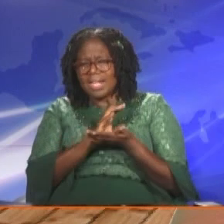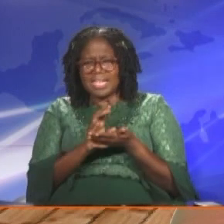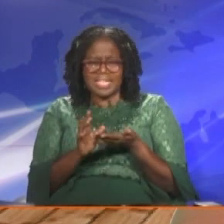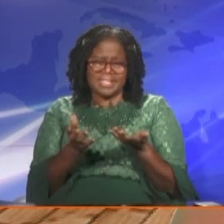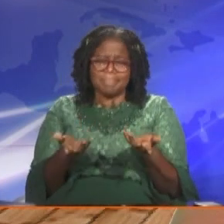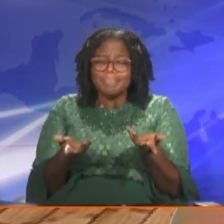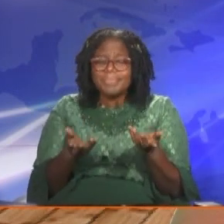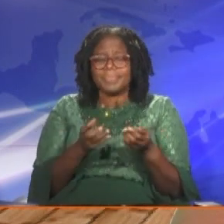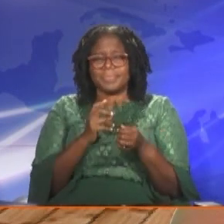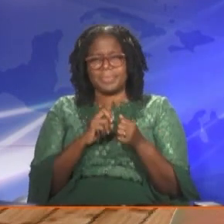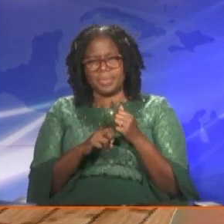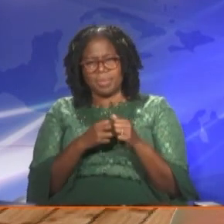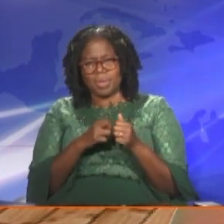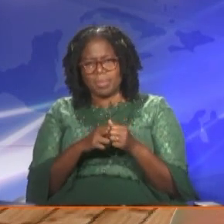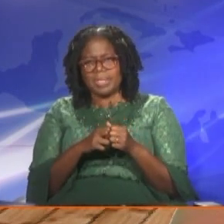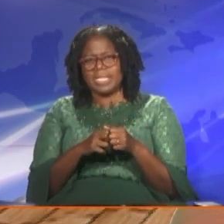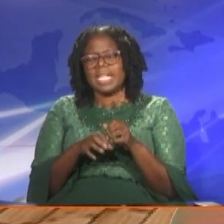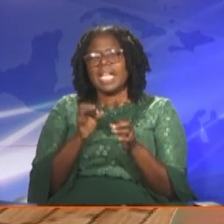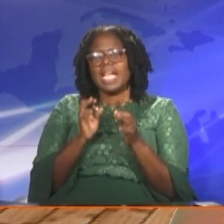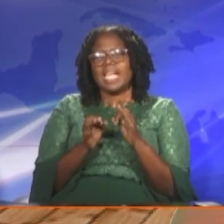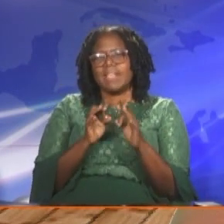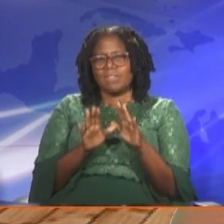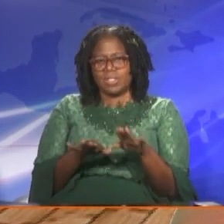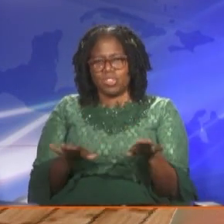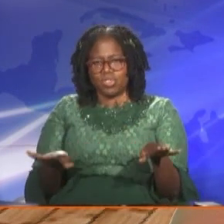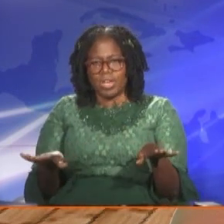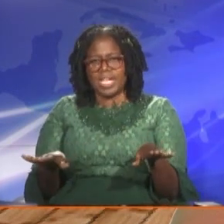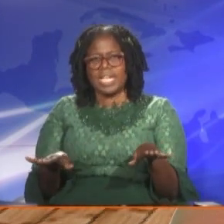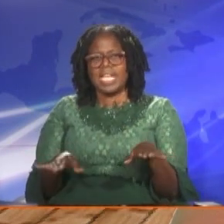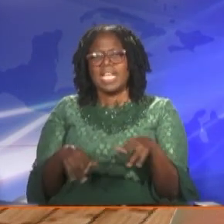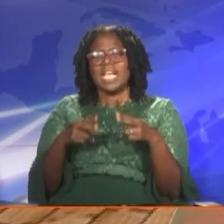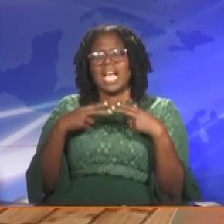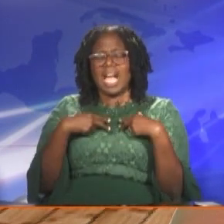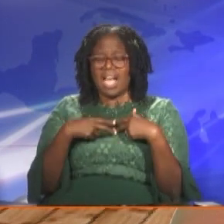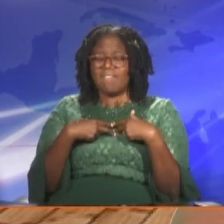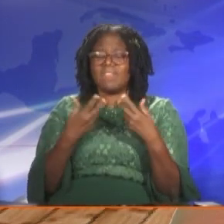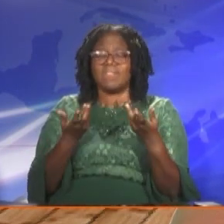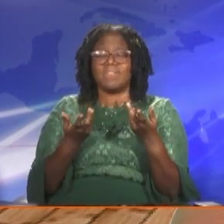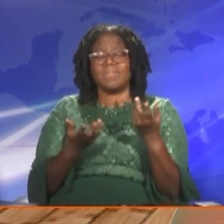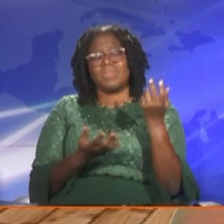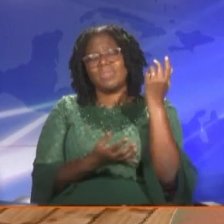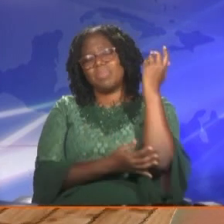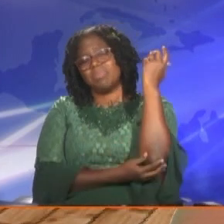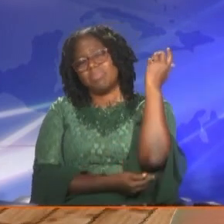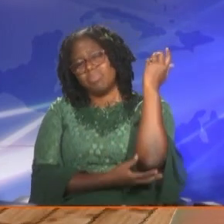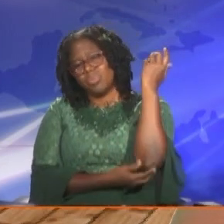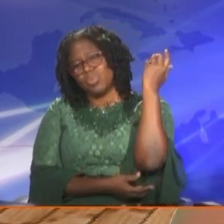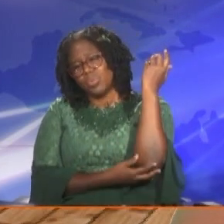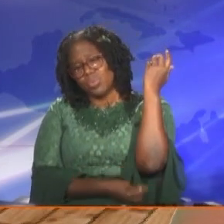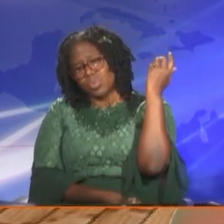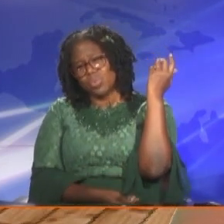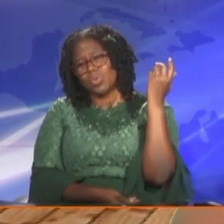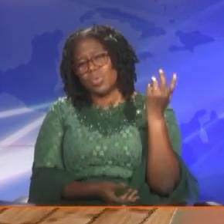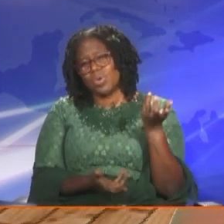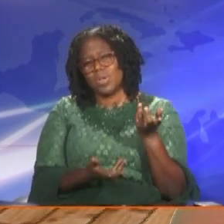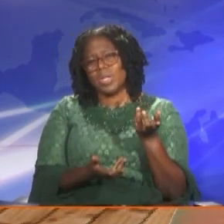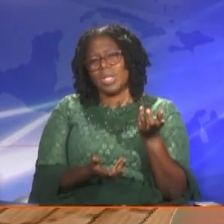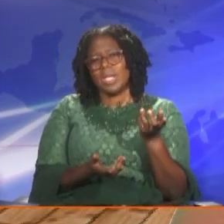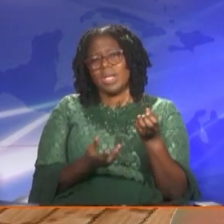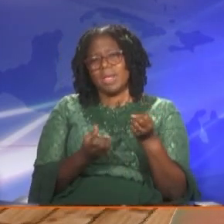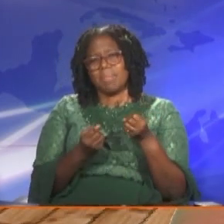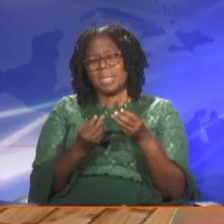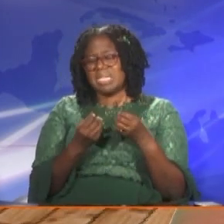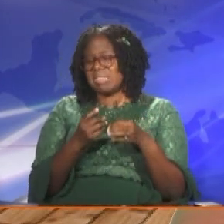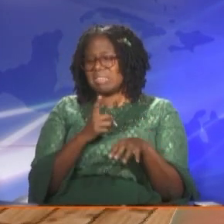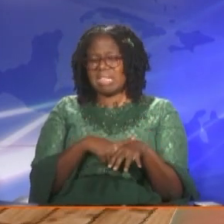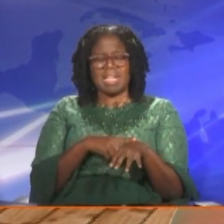performance. Usually, children who are disadvantaged or deprived in some way, they they don't perform